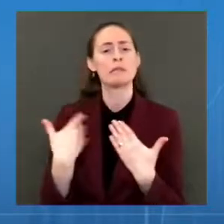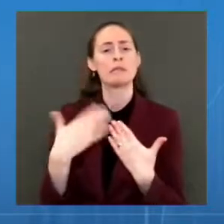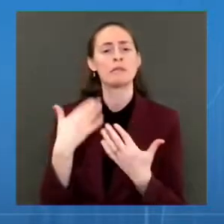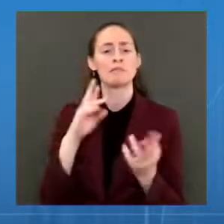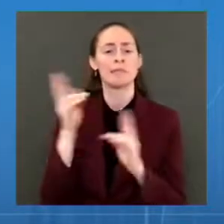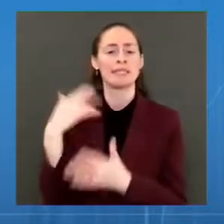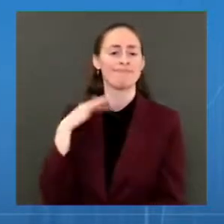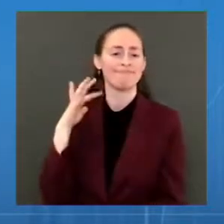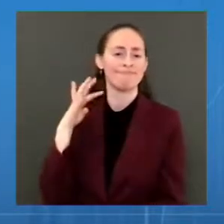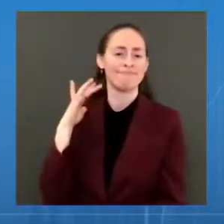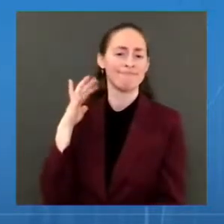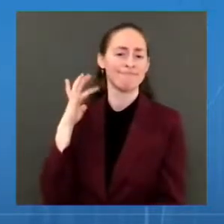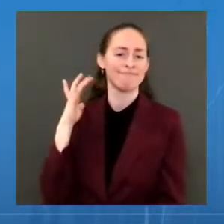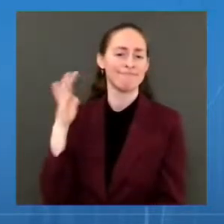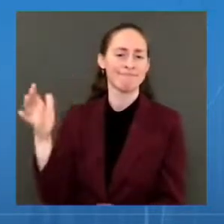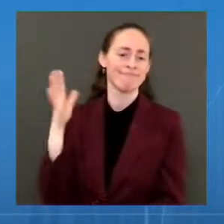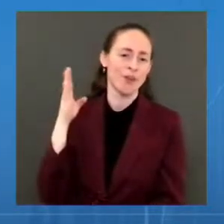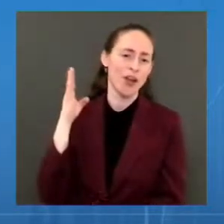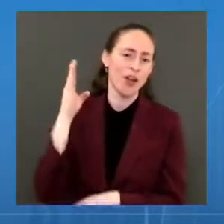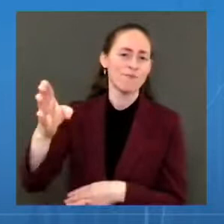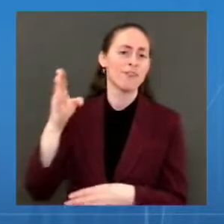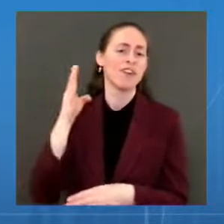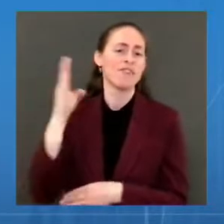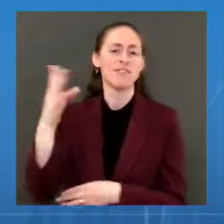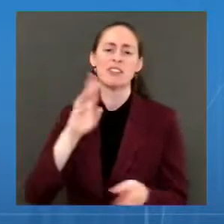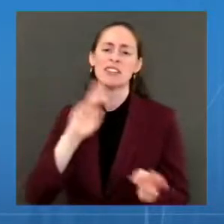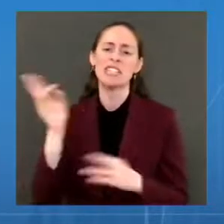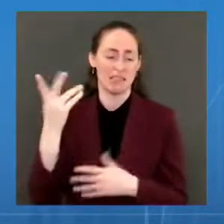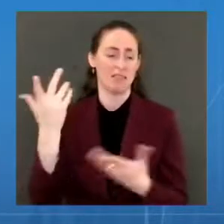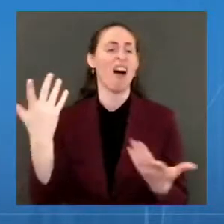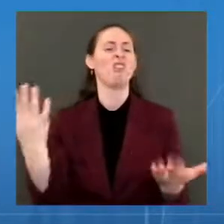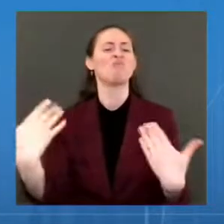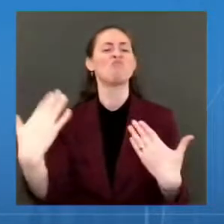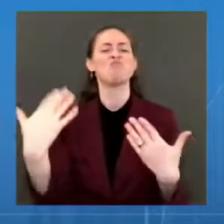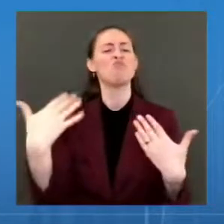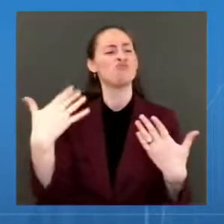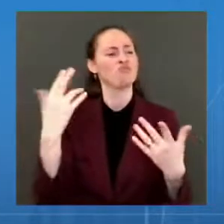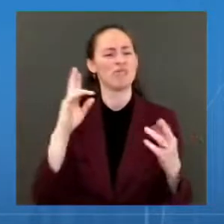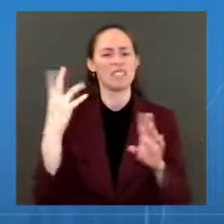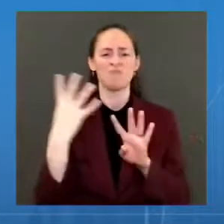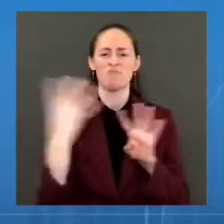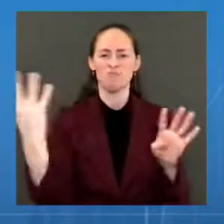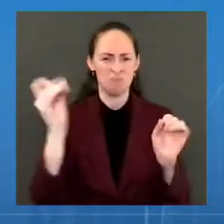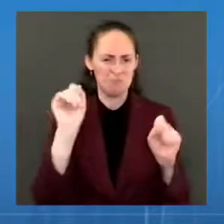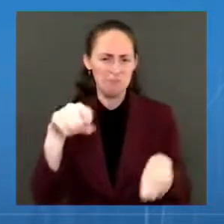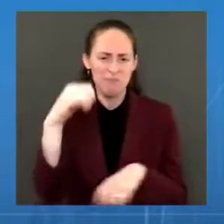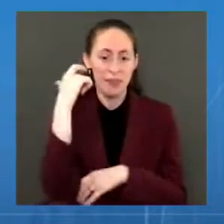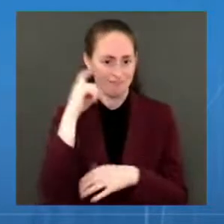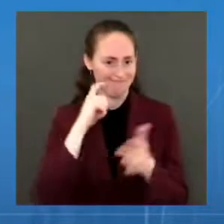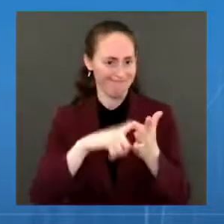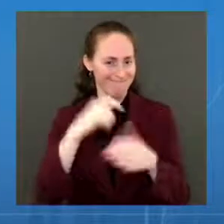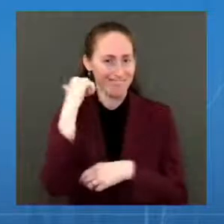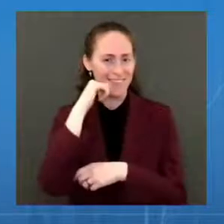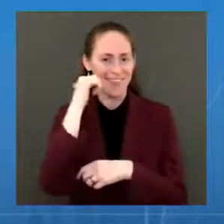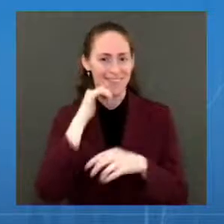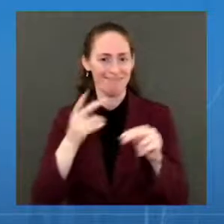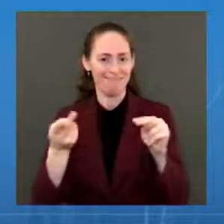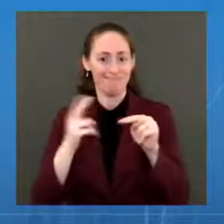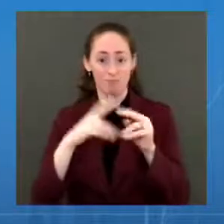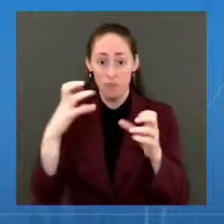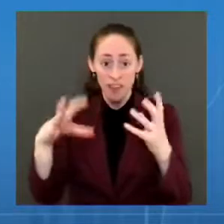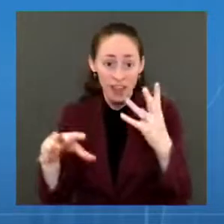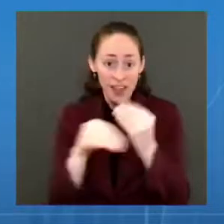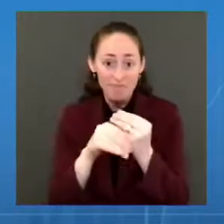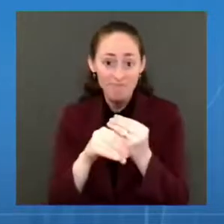and more kids are getting vaccinated in that age group, 5 to 11, each and every day. Dr. Walensky, Thanksgiving?